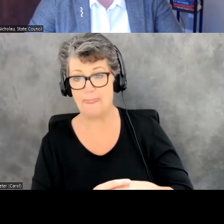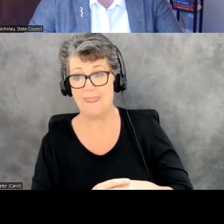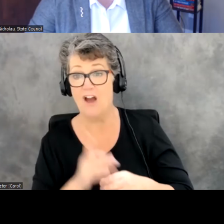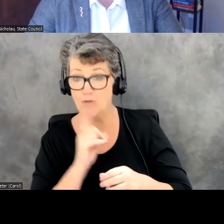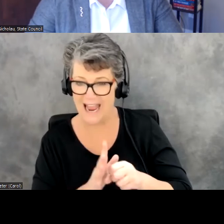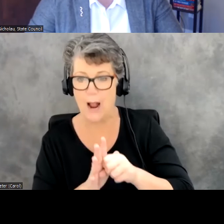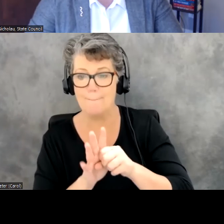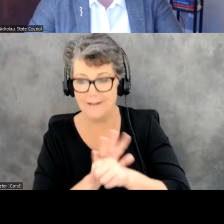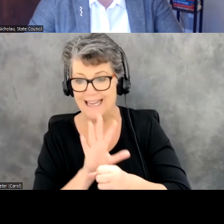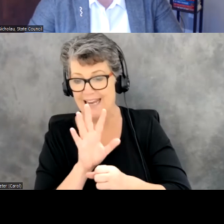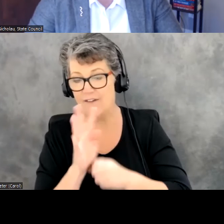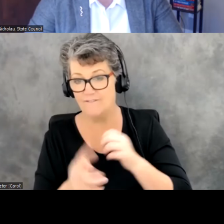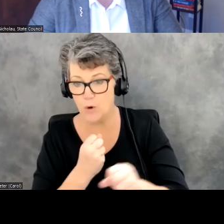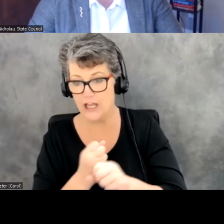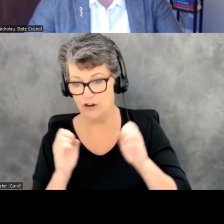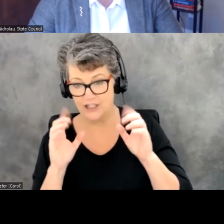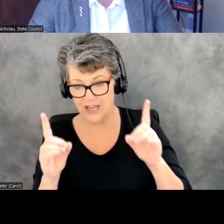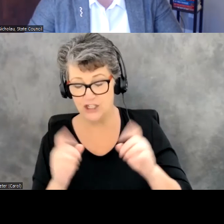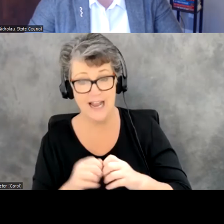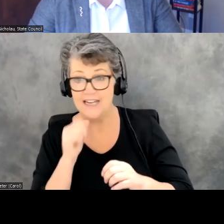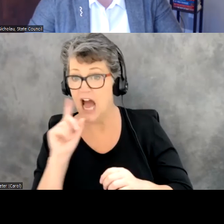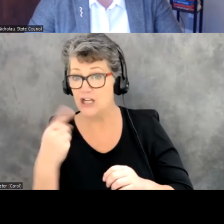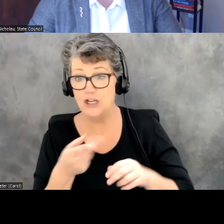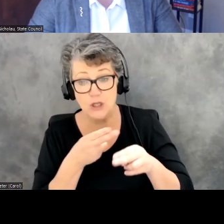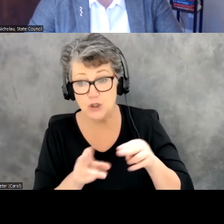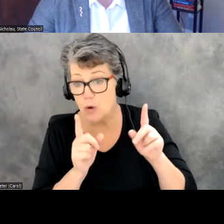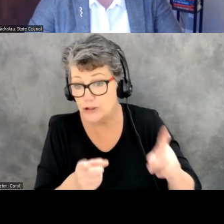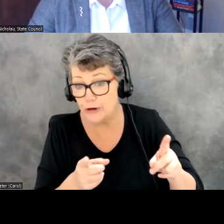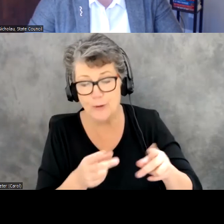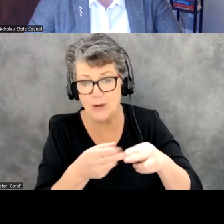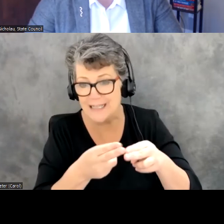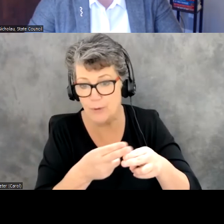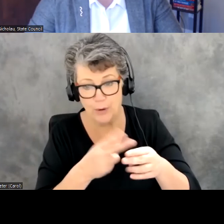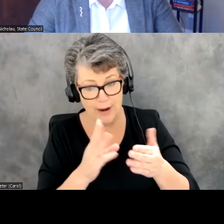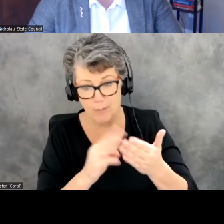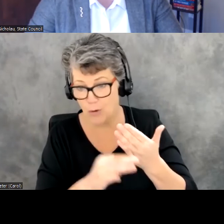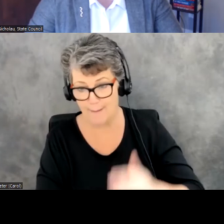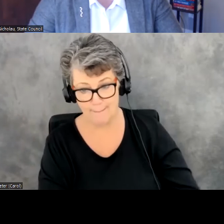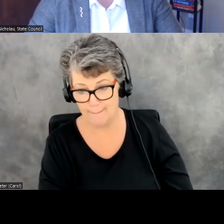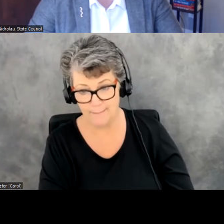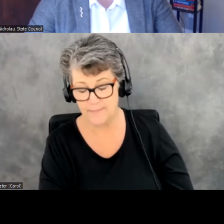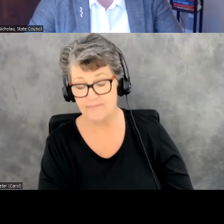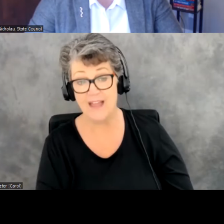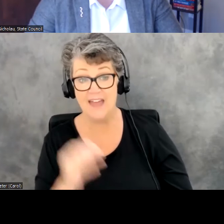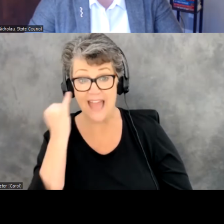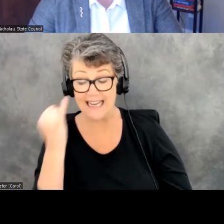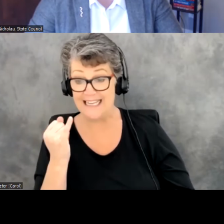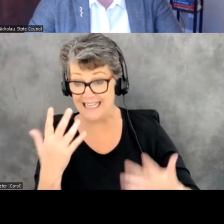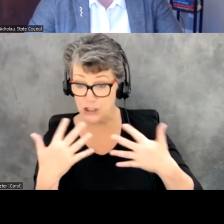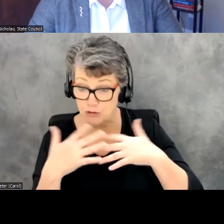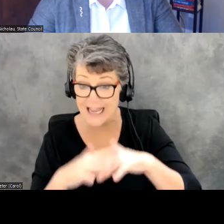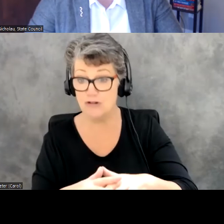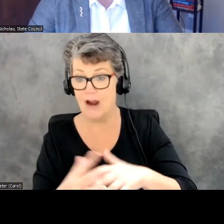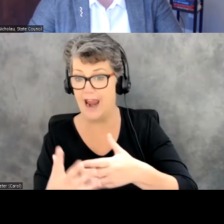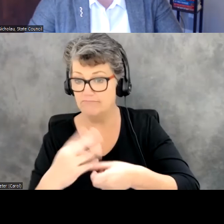complete 4-year education. It's not just a short-term or a temporary program. The idea is to integrate our